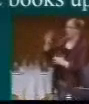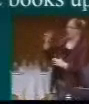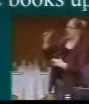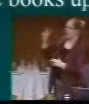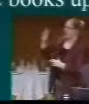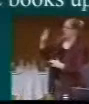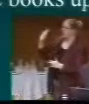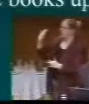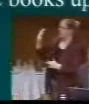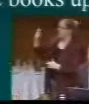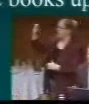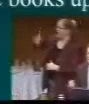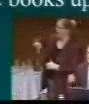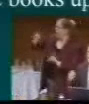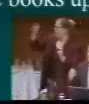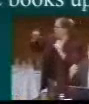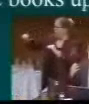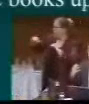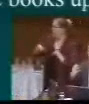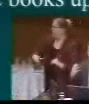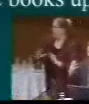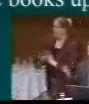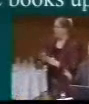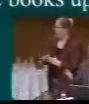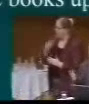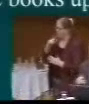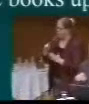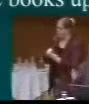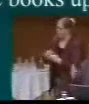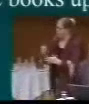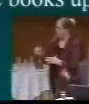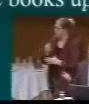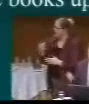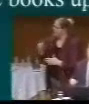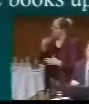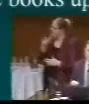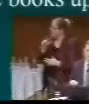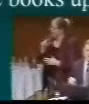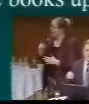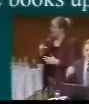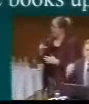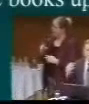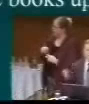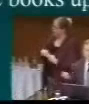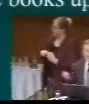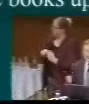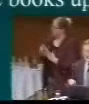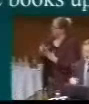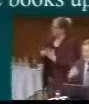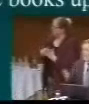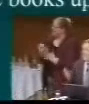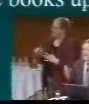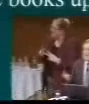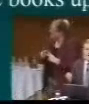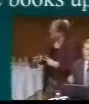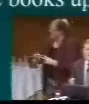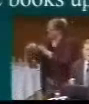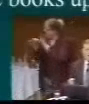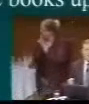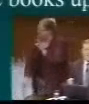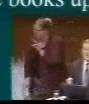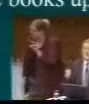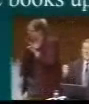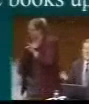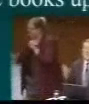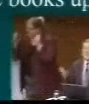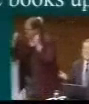are having trouble reading. And that's a horrible injustice for lots of reasons. And the alternative that I want